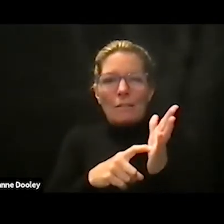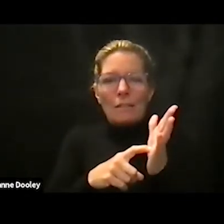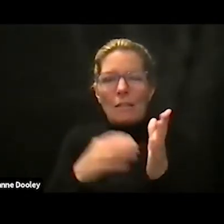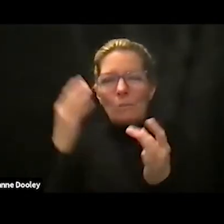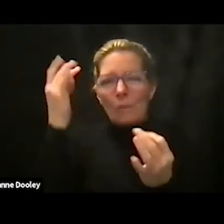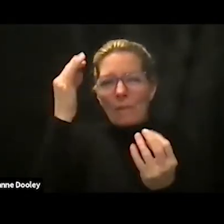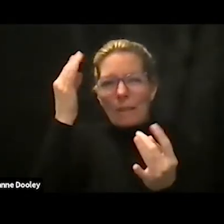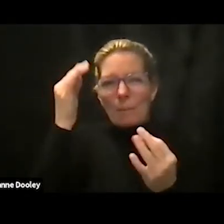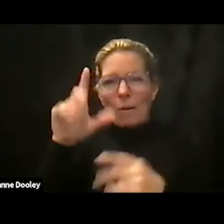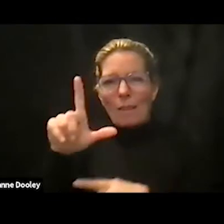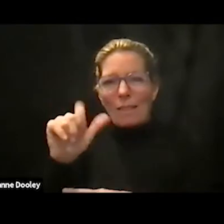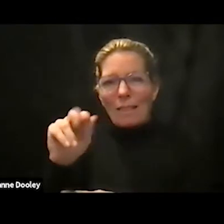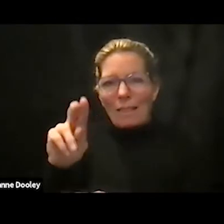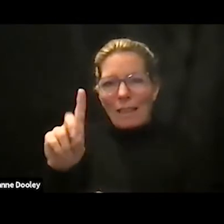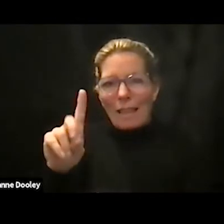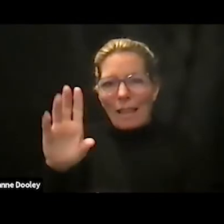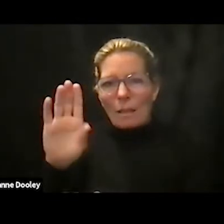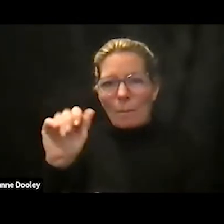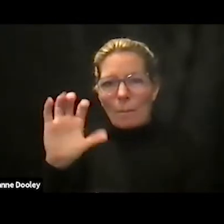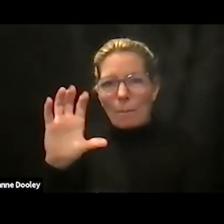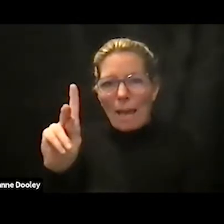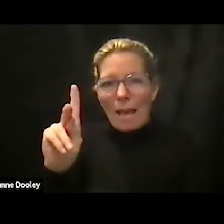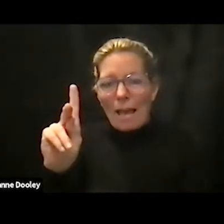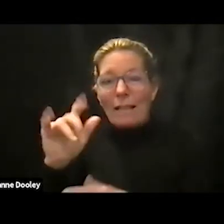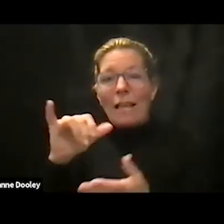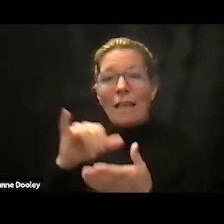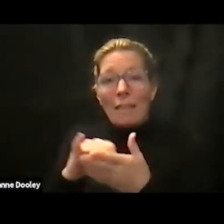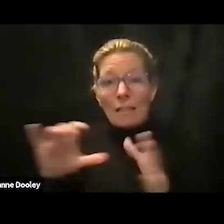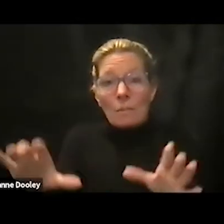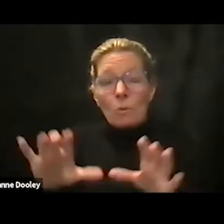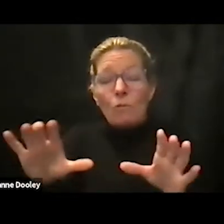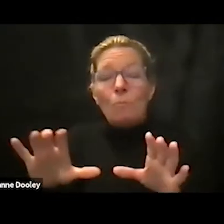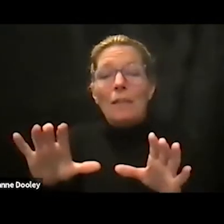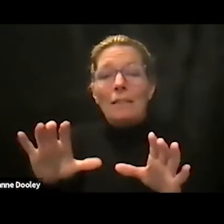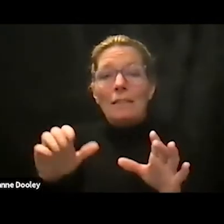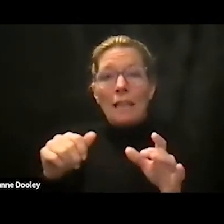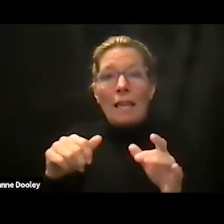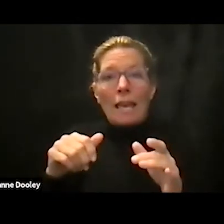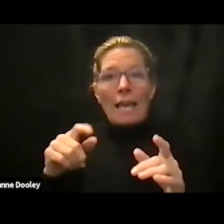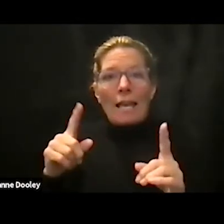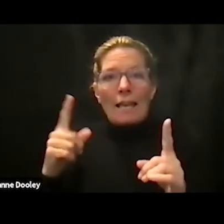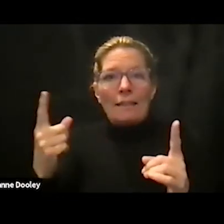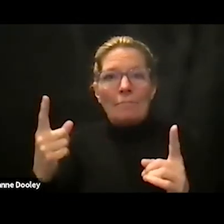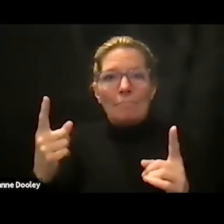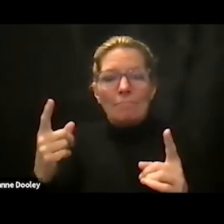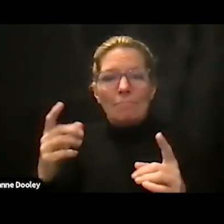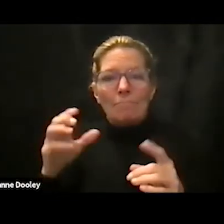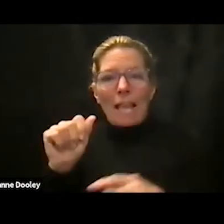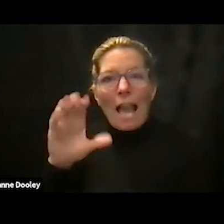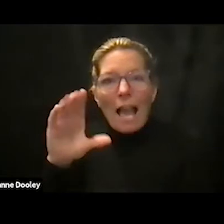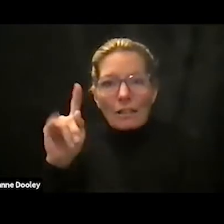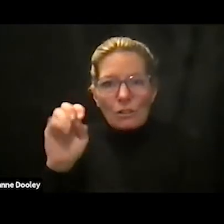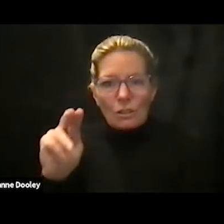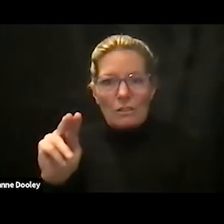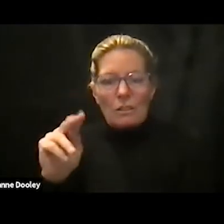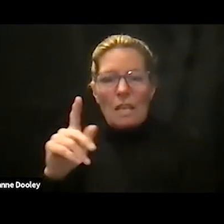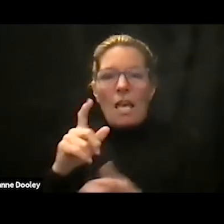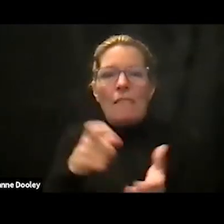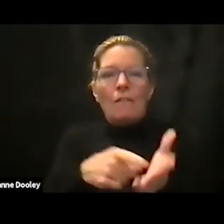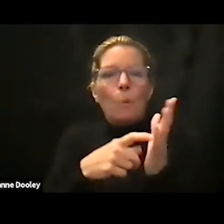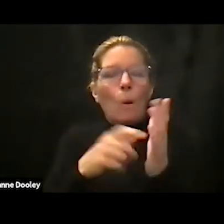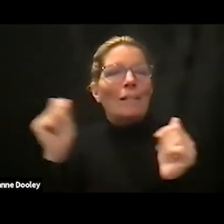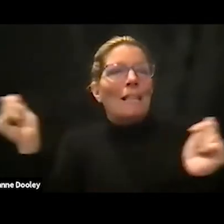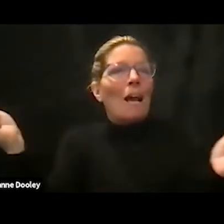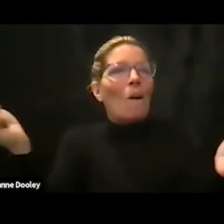thinking about land back, it's a movement and an action that requires everyone.